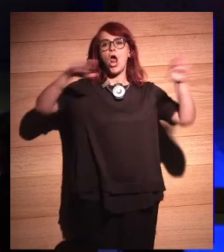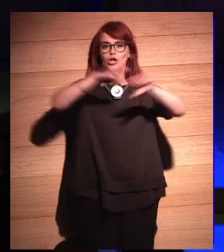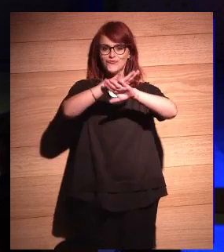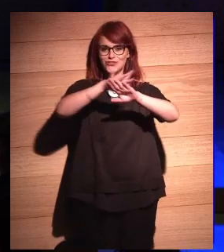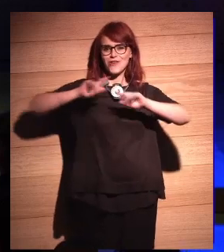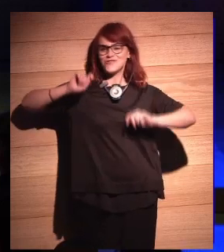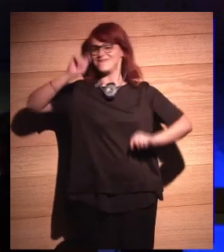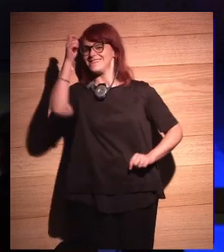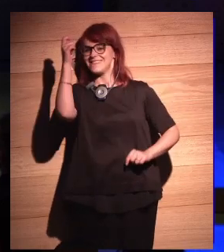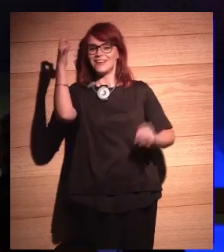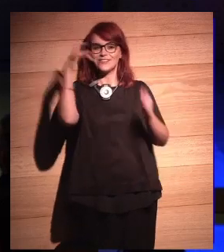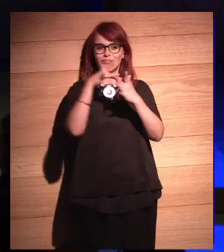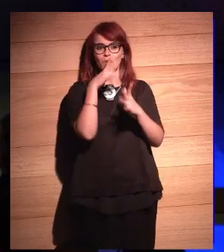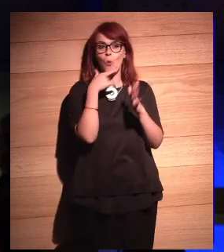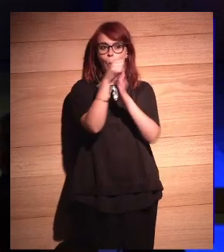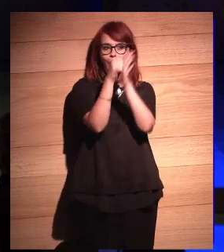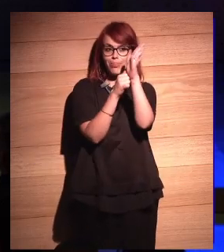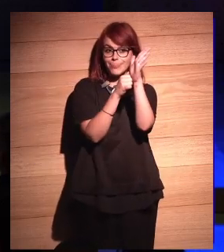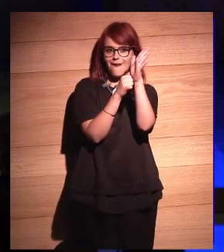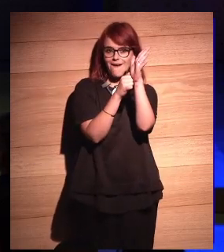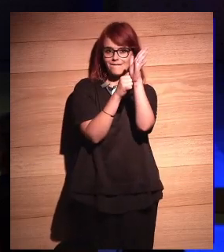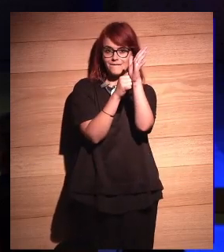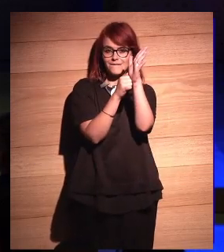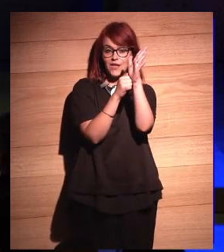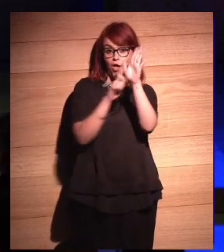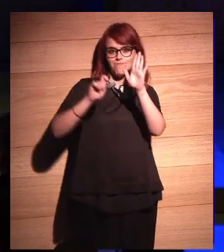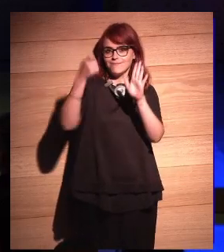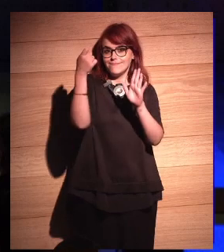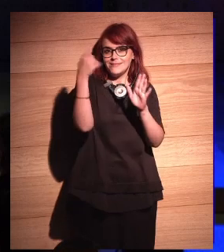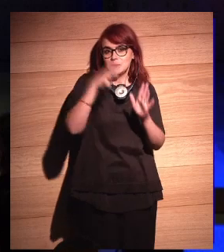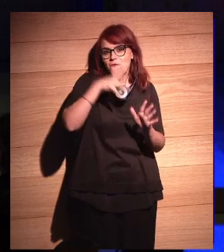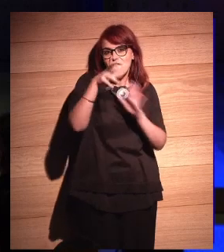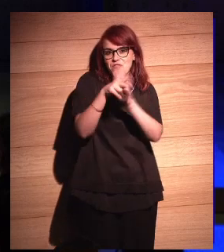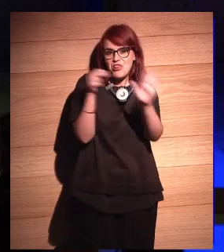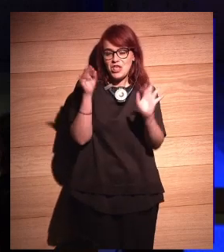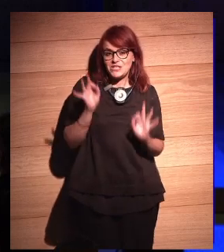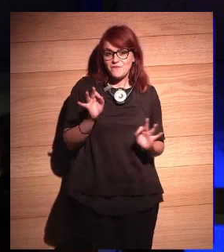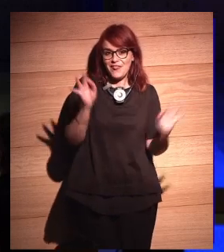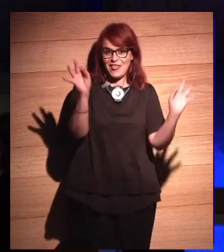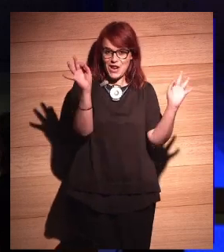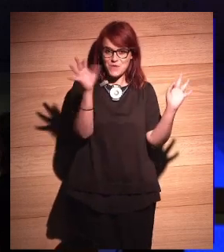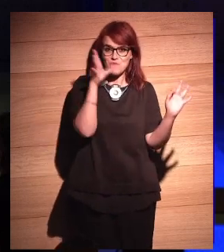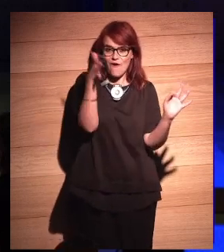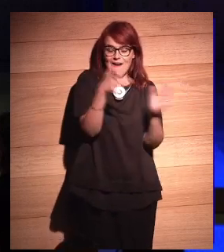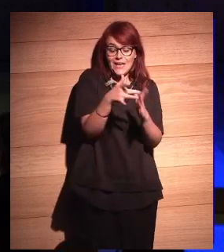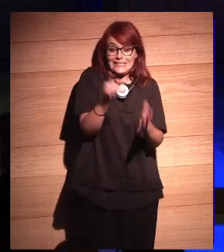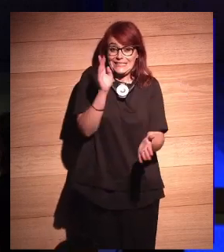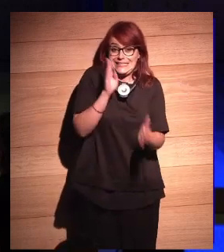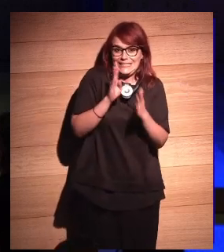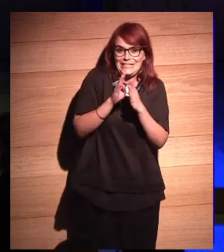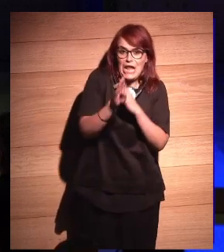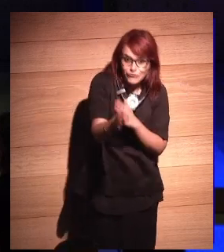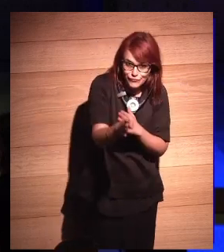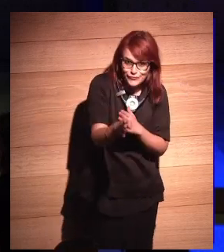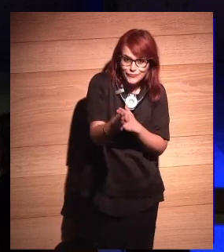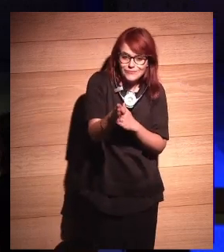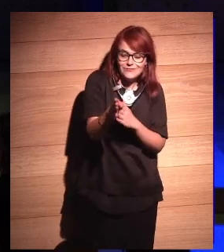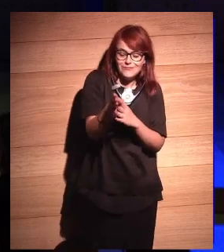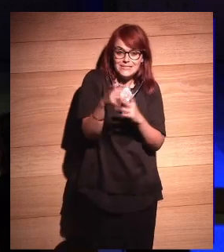glove home with me. And to me it's a very special video because you immediately see that